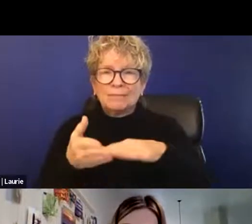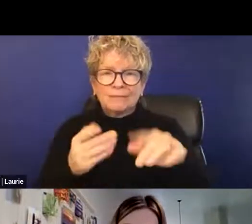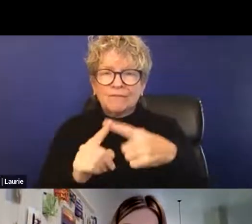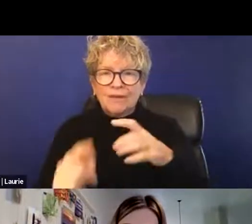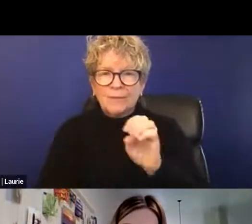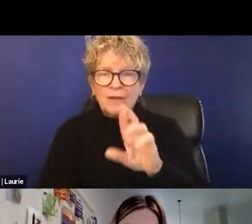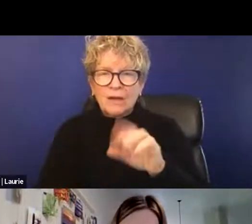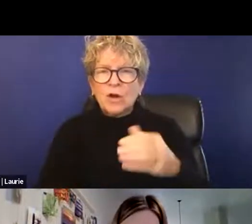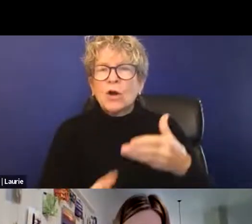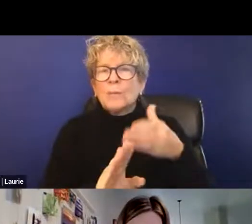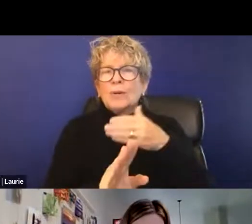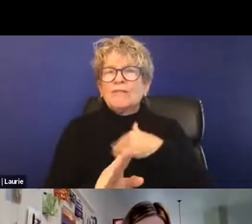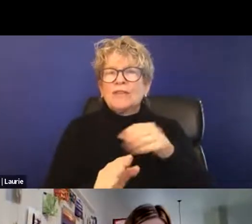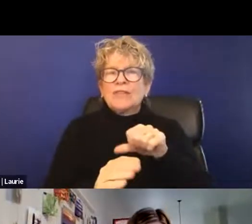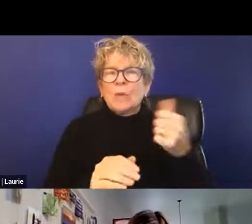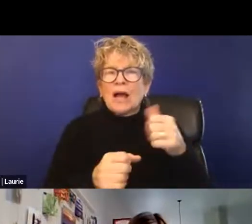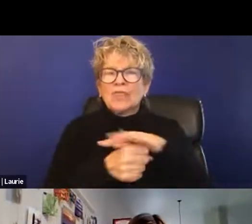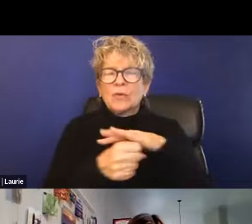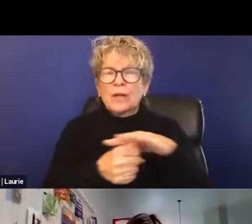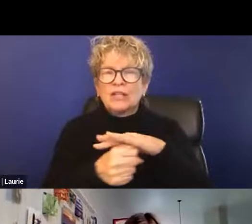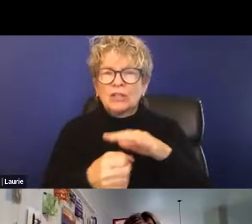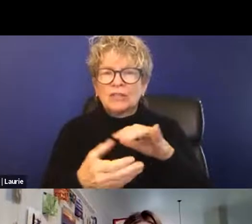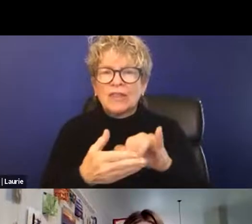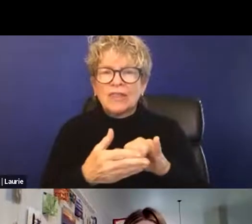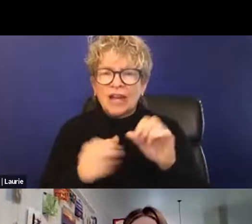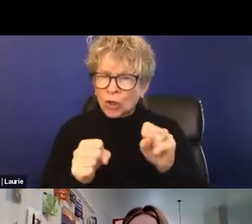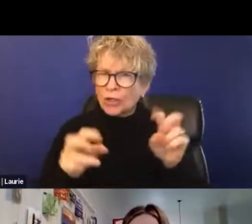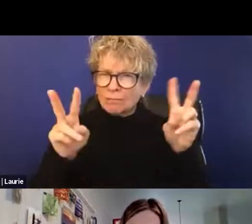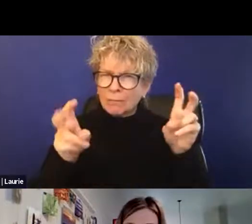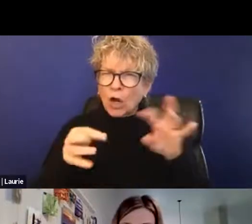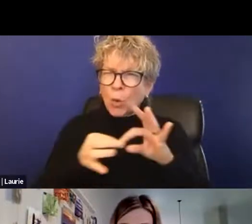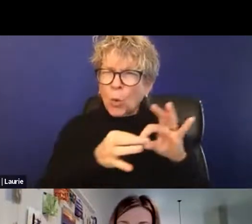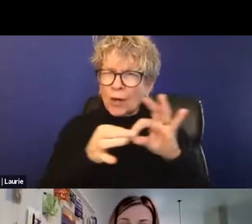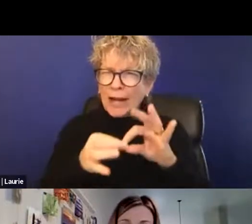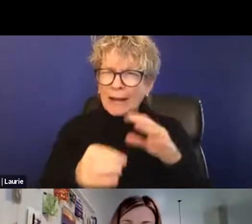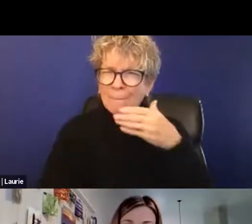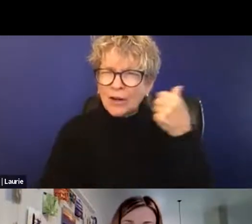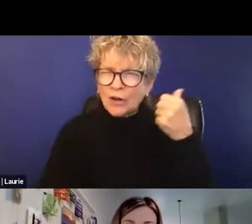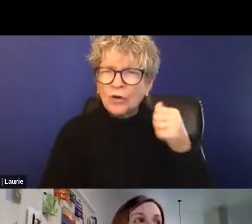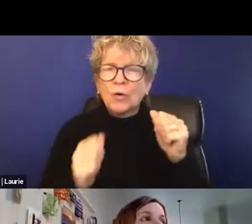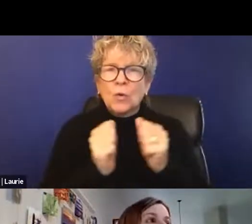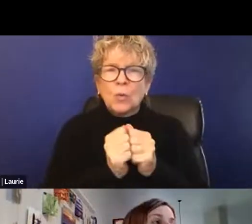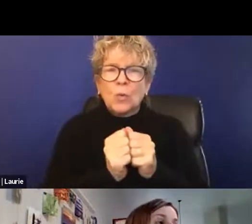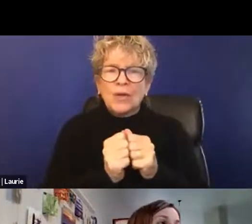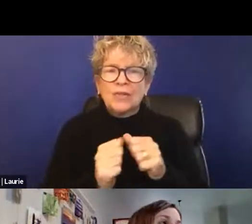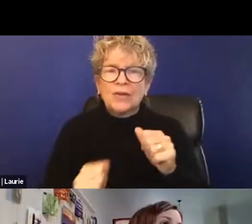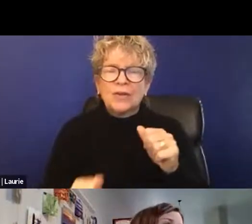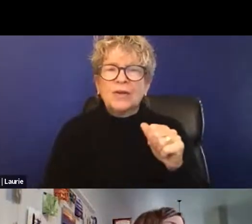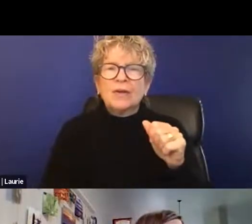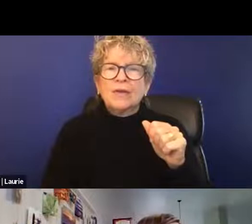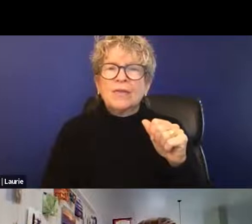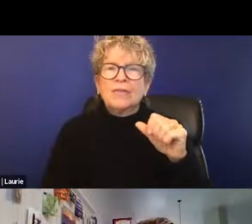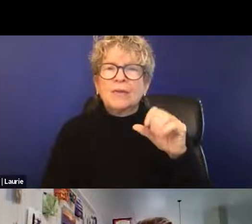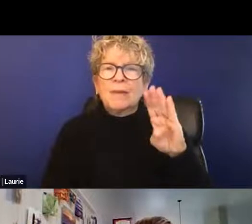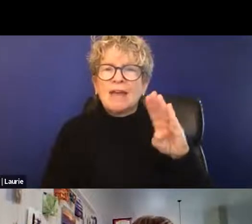Previously, there were some of the regions that were able to coordinate better with the behavioral health providers